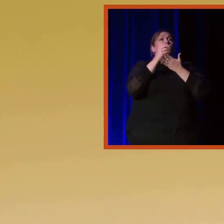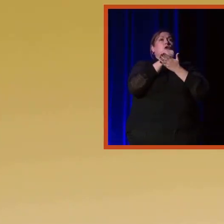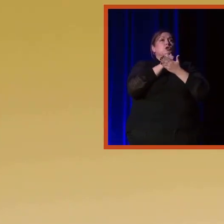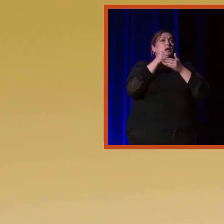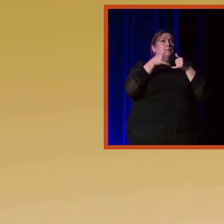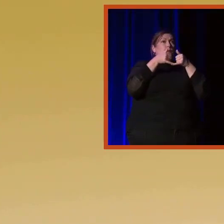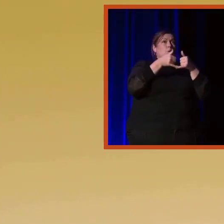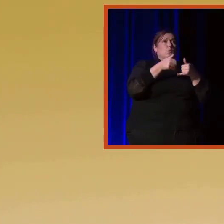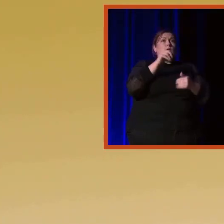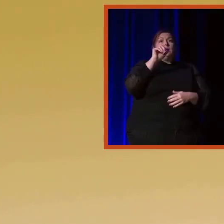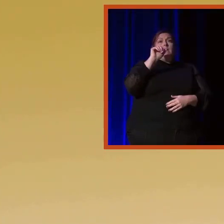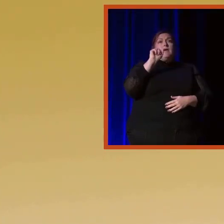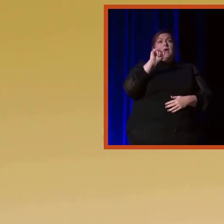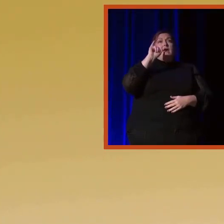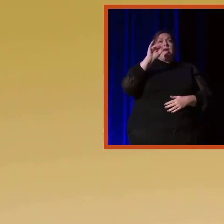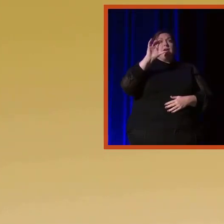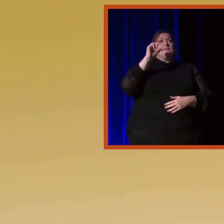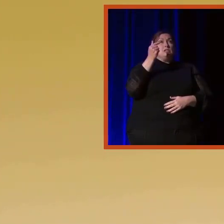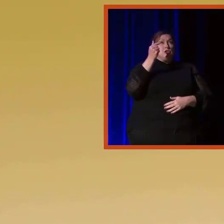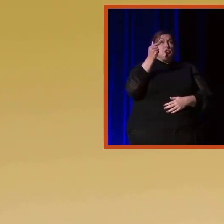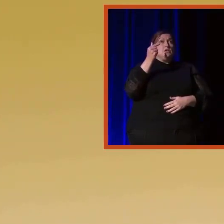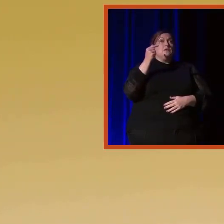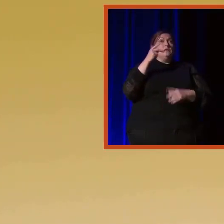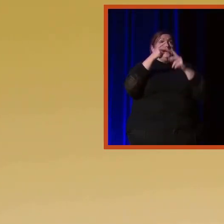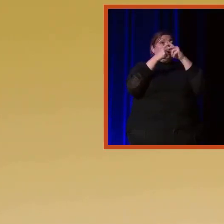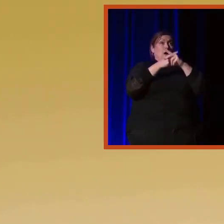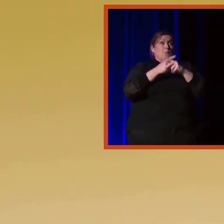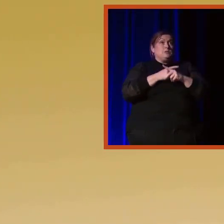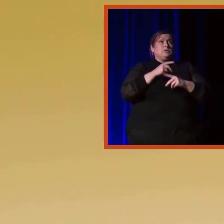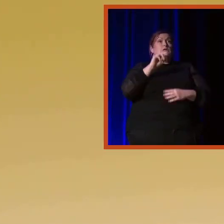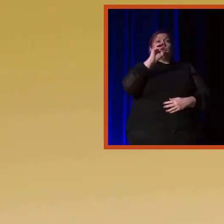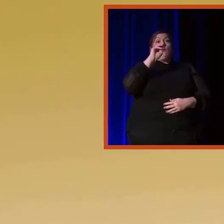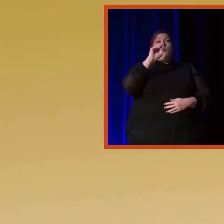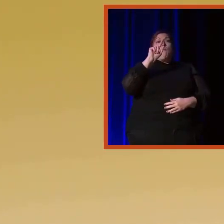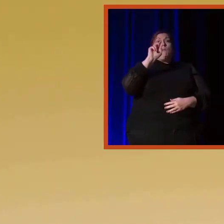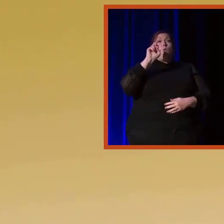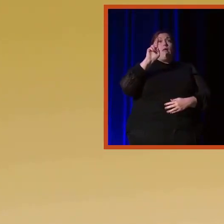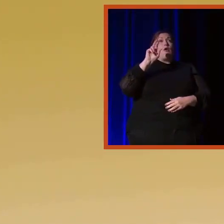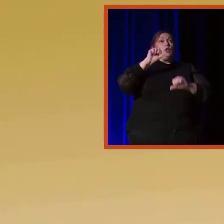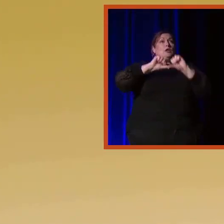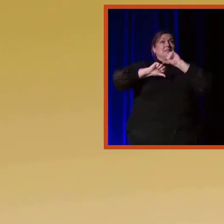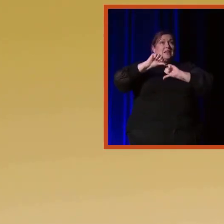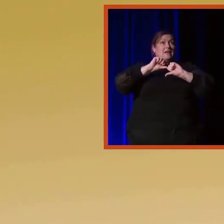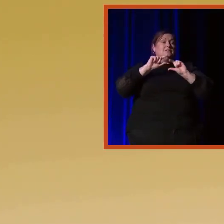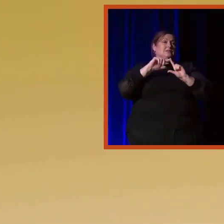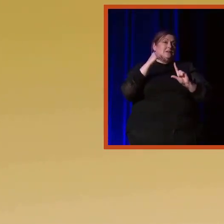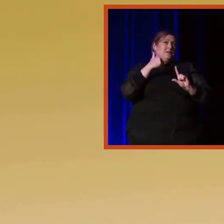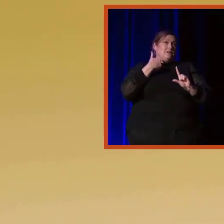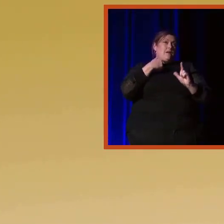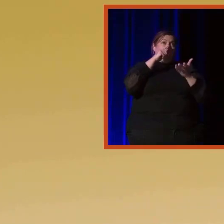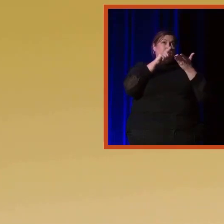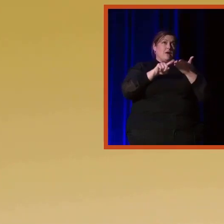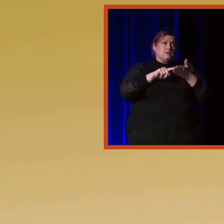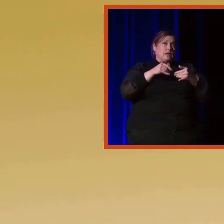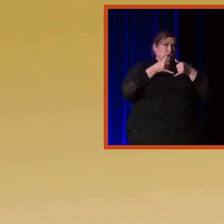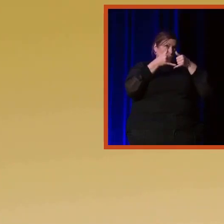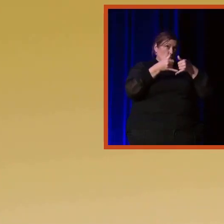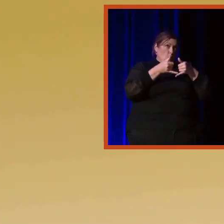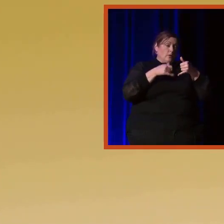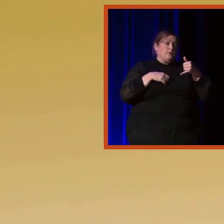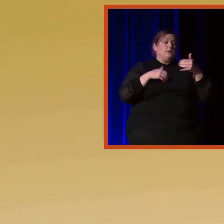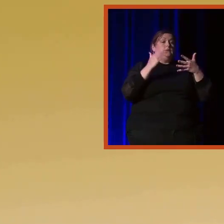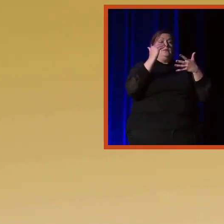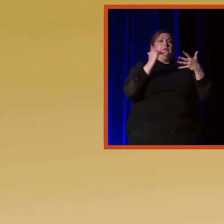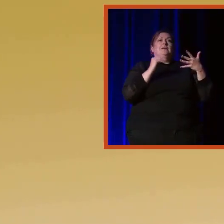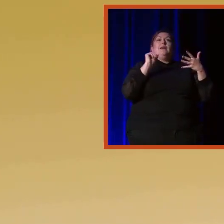the AICHE Computational Molecular Science and Engineering Forum Young Investigators Award, and